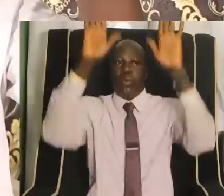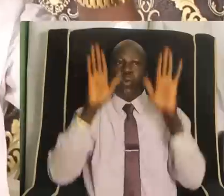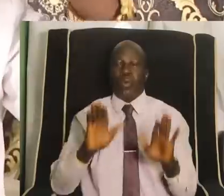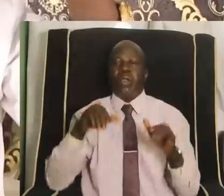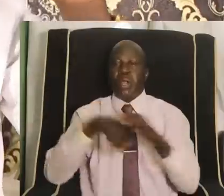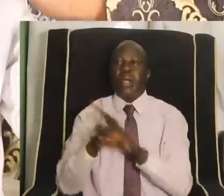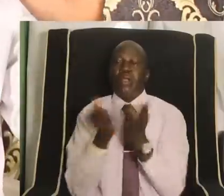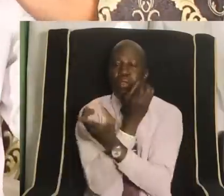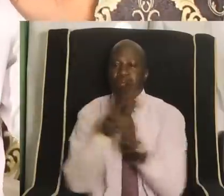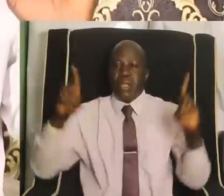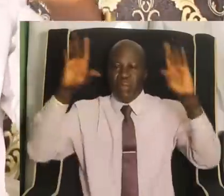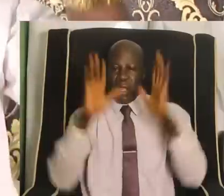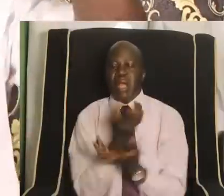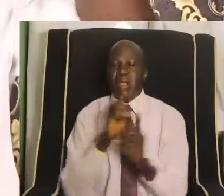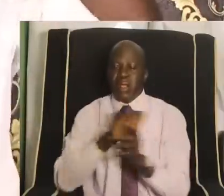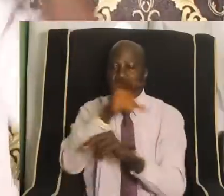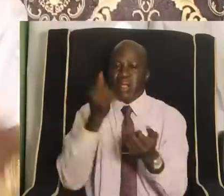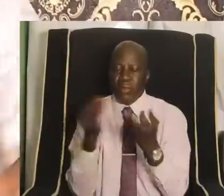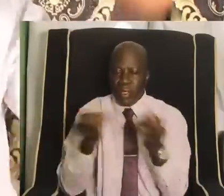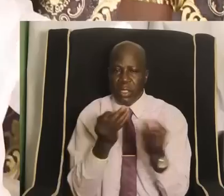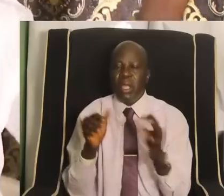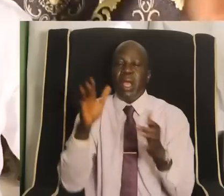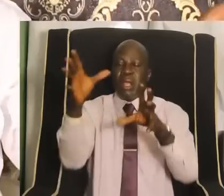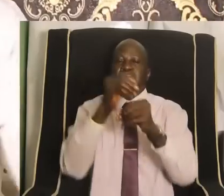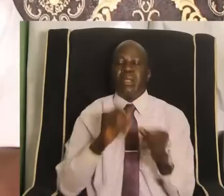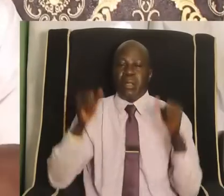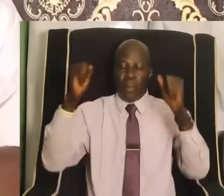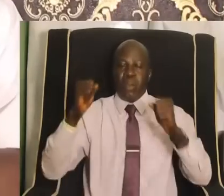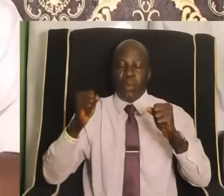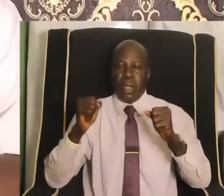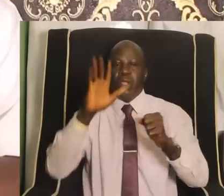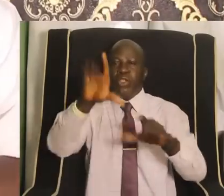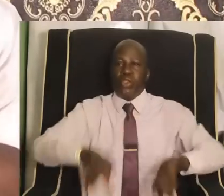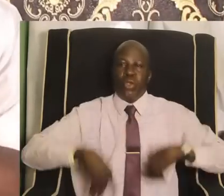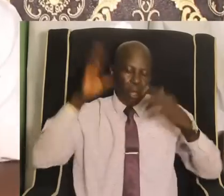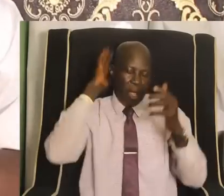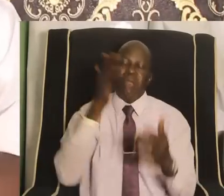and wonders for redemption and salvation